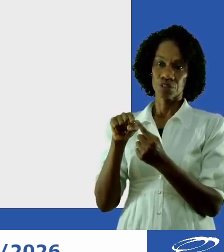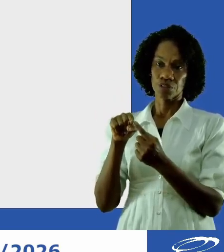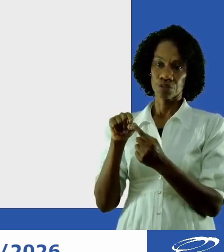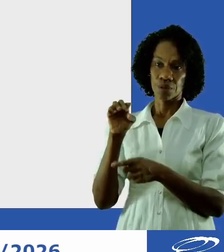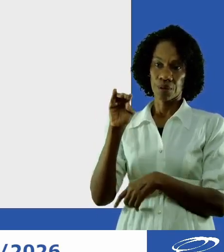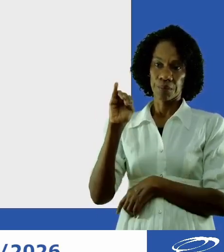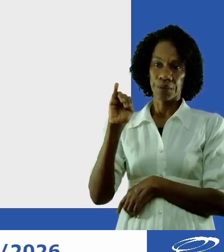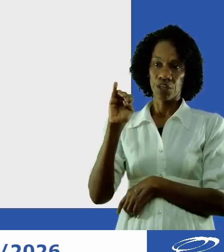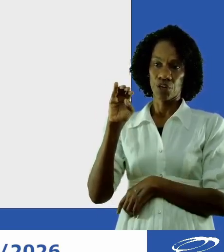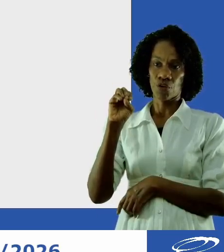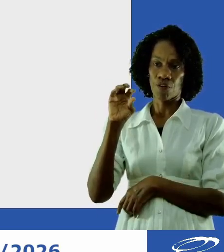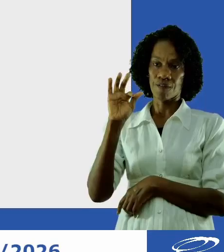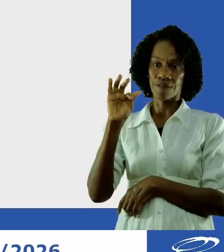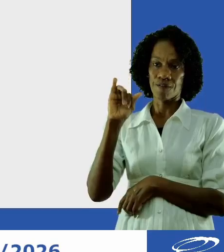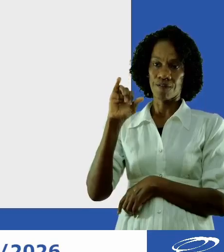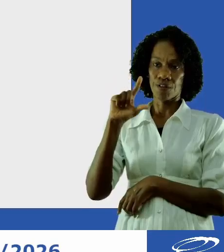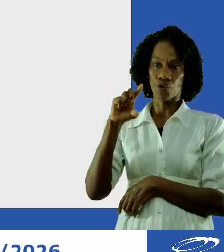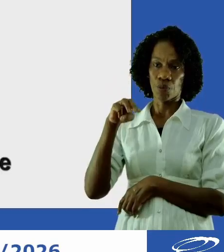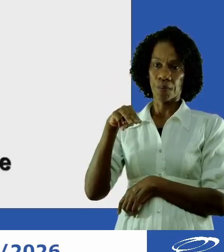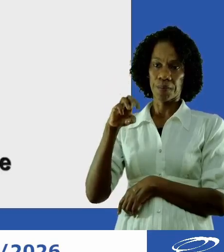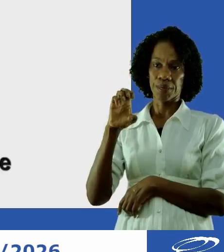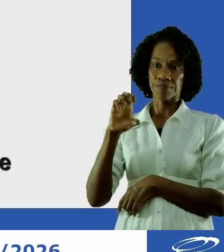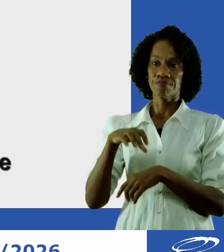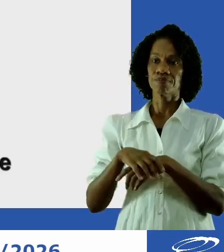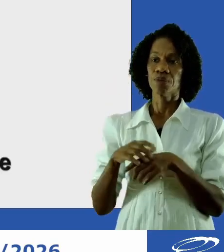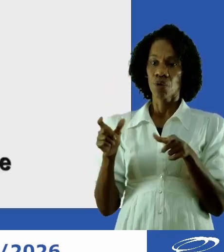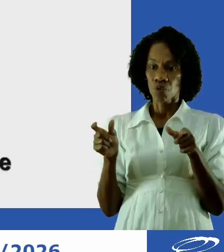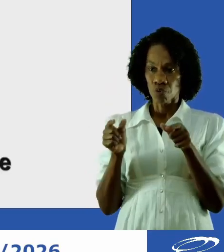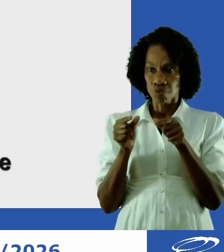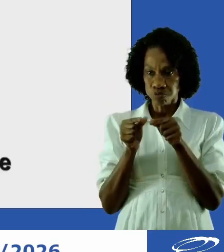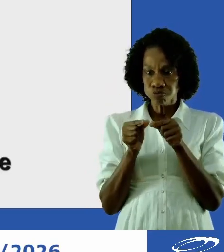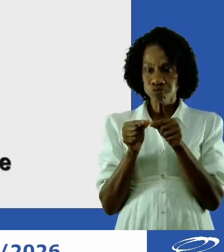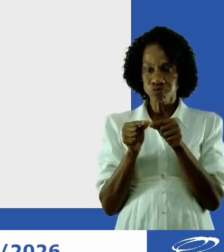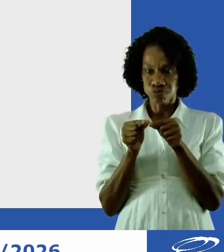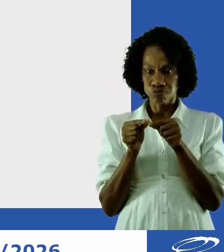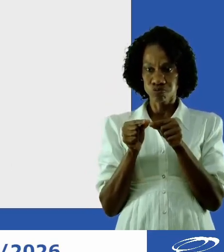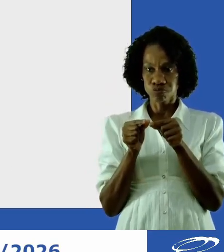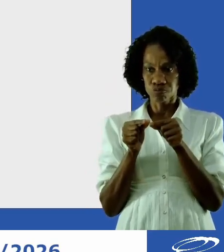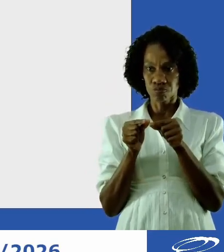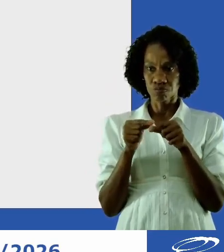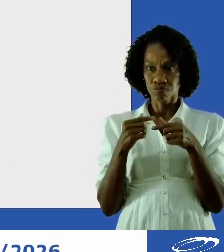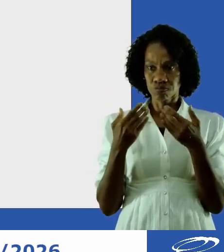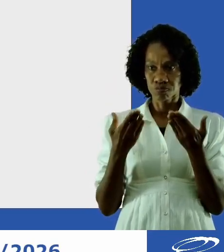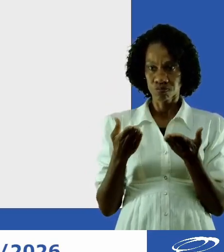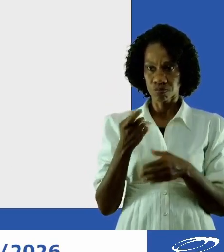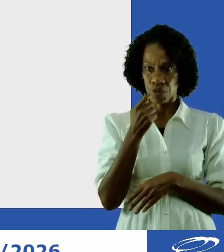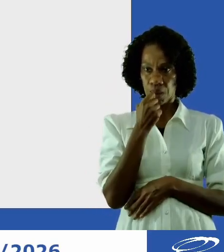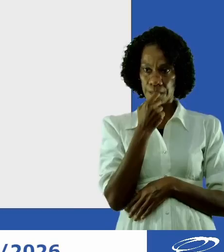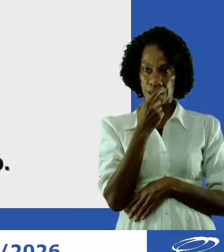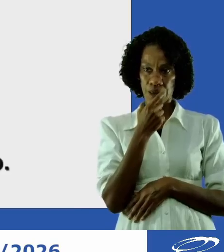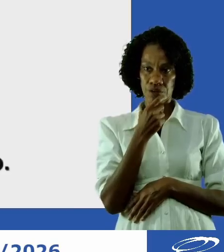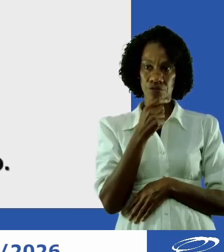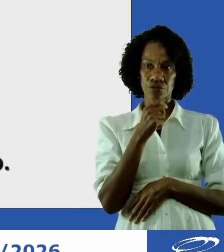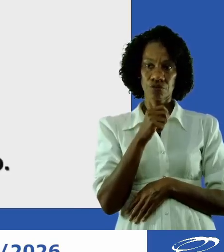unfortunately, sometimes it is not available, these antibiofilm antibiotics, and then it is needed to extend